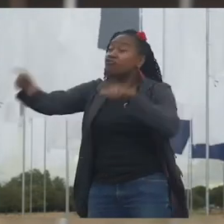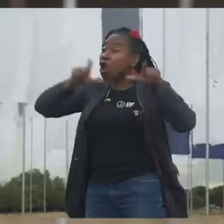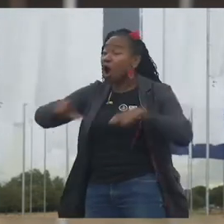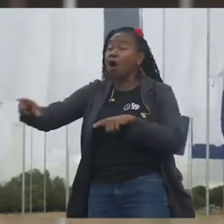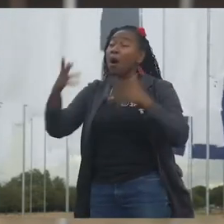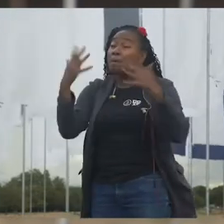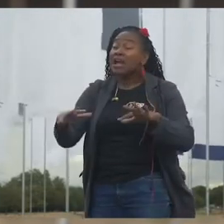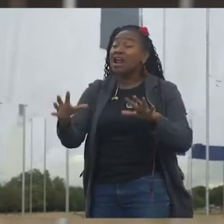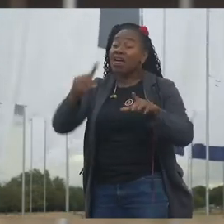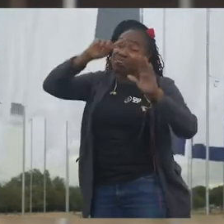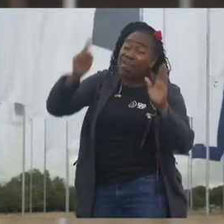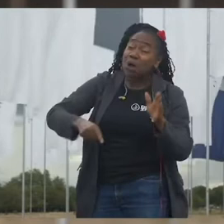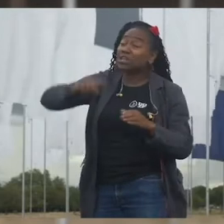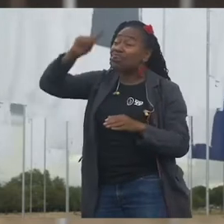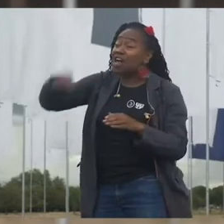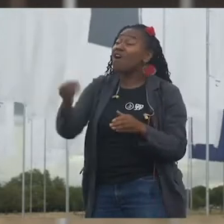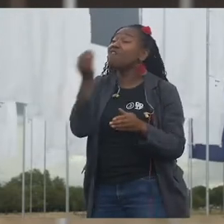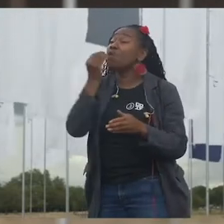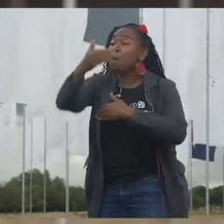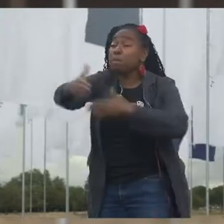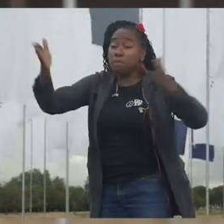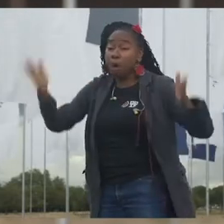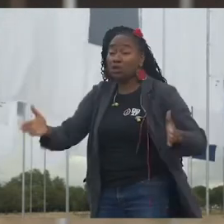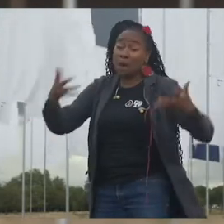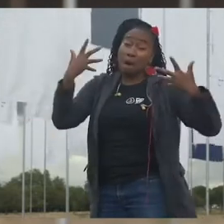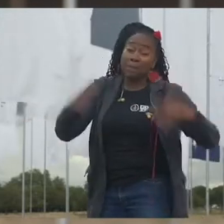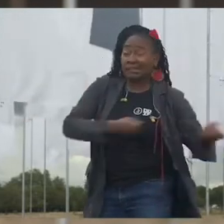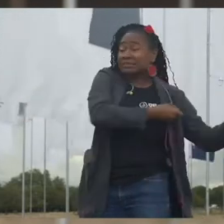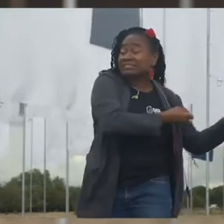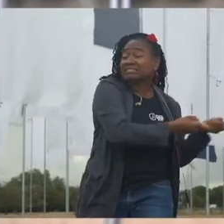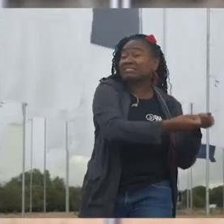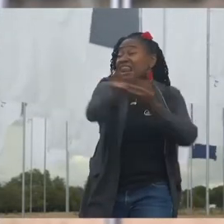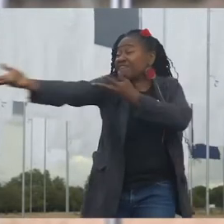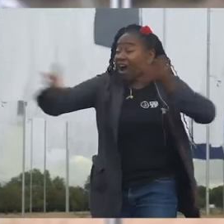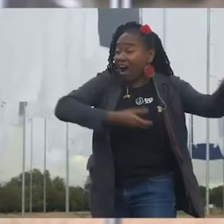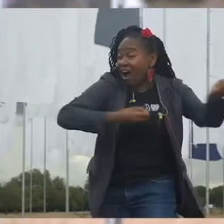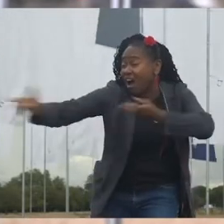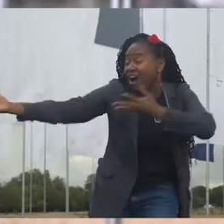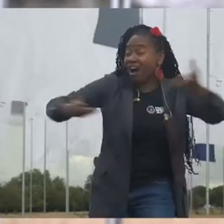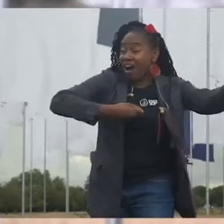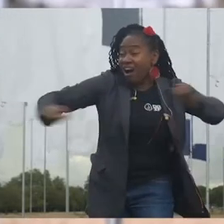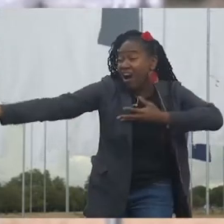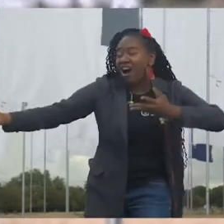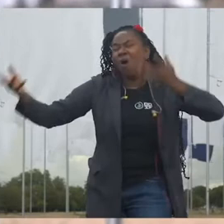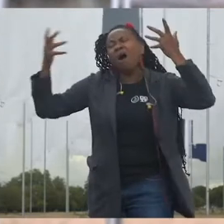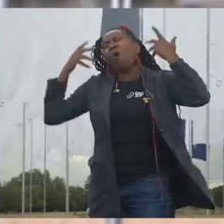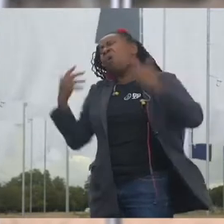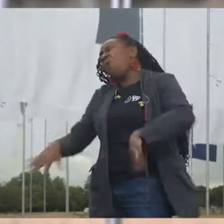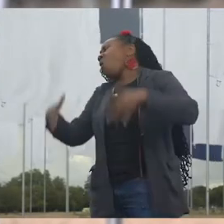Distributing thousands and thousands of food boxes across our borough. It has been the most extraordinary